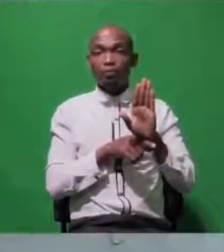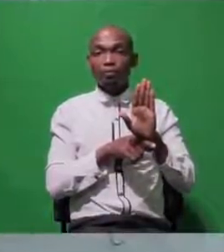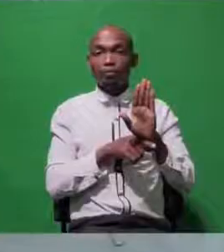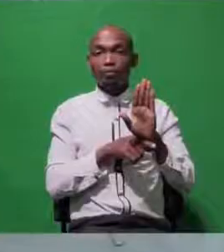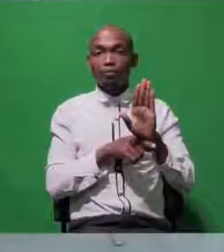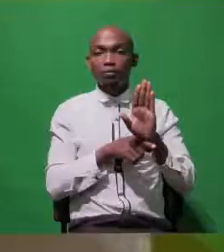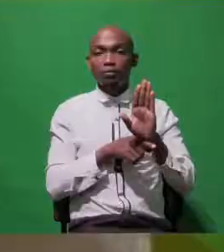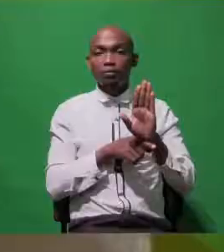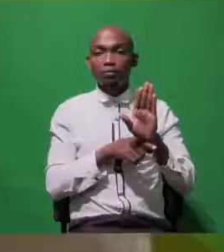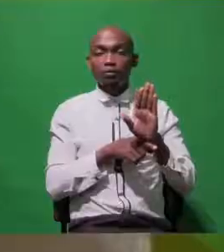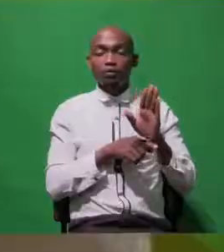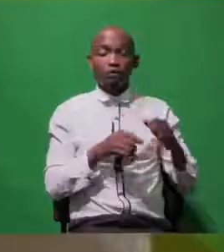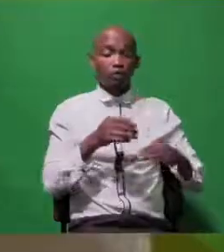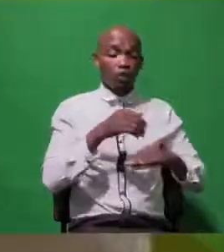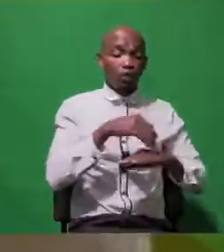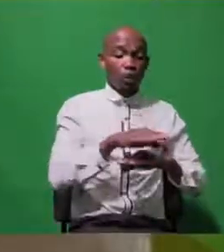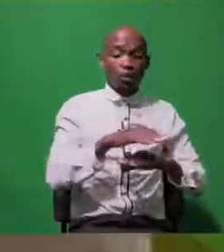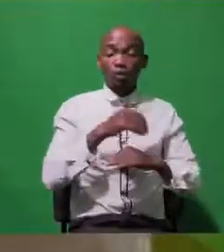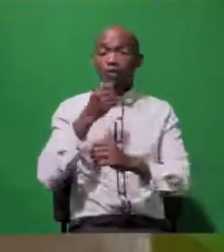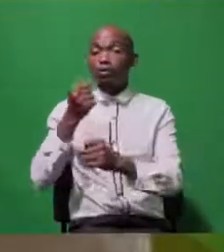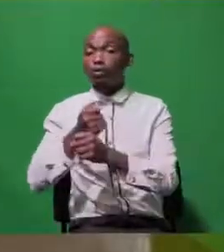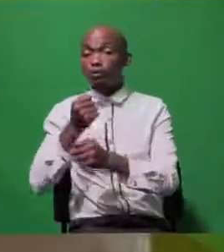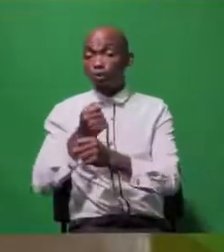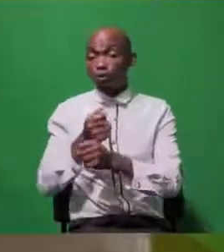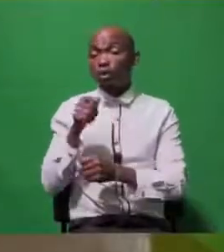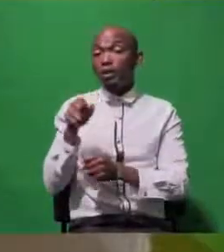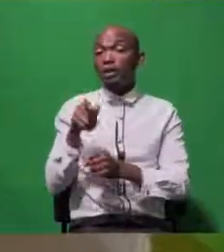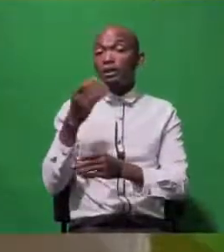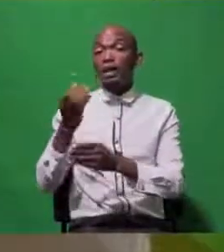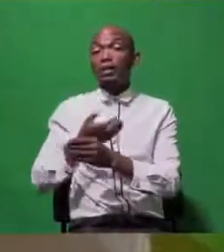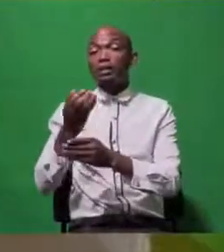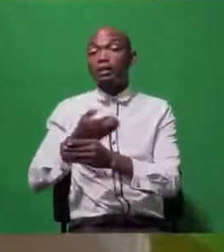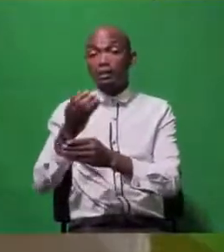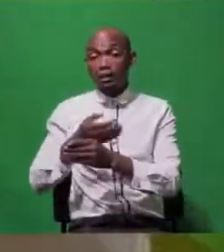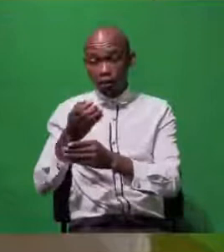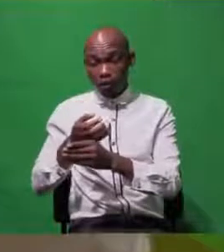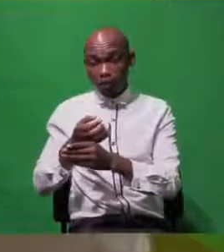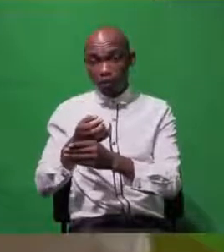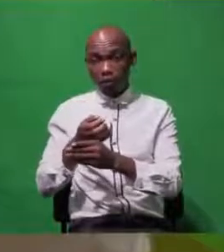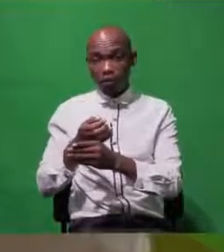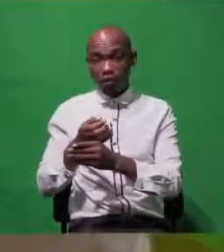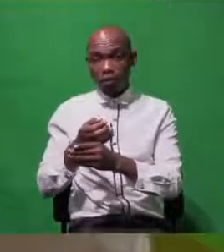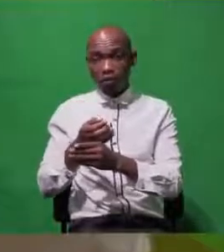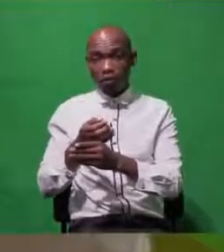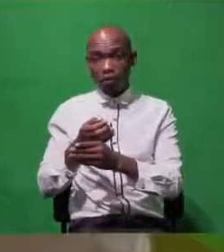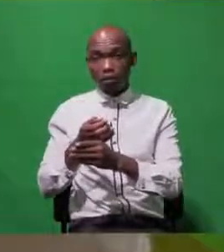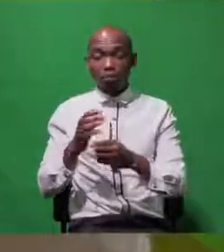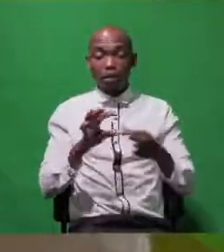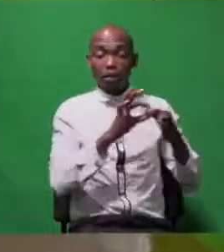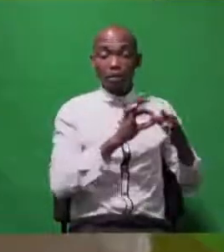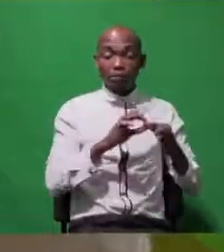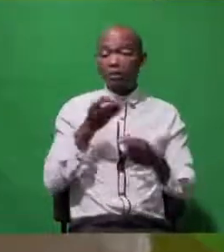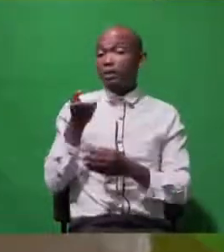So you are going to do this exercise by attempting that